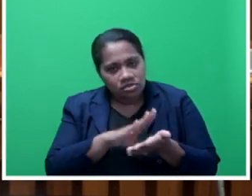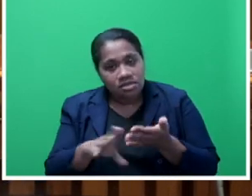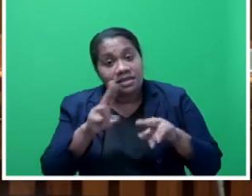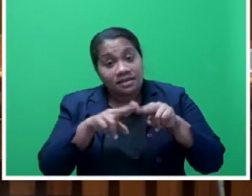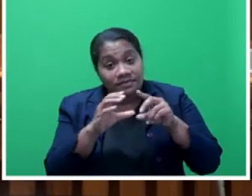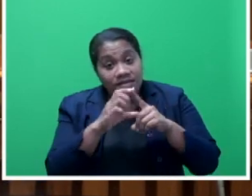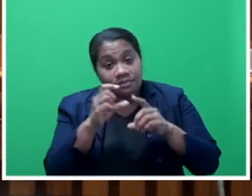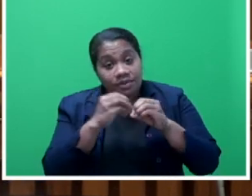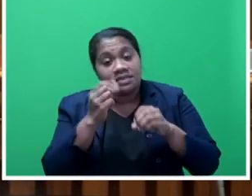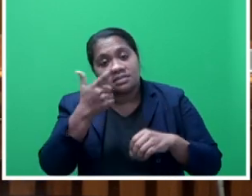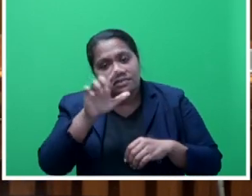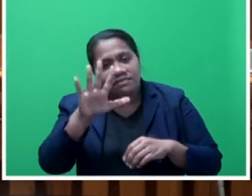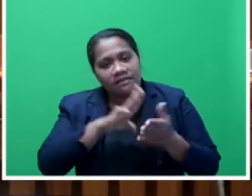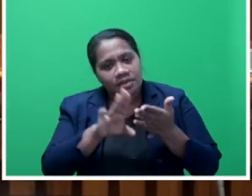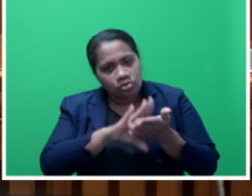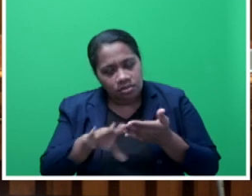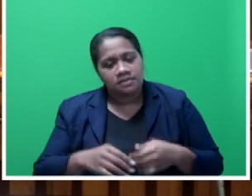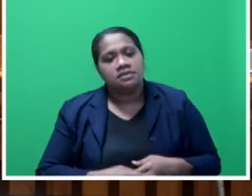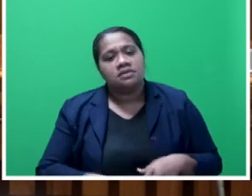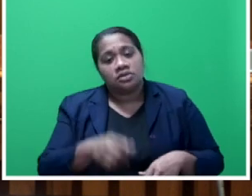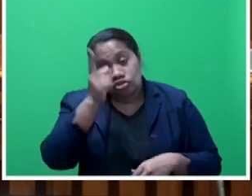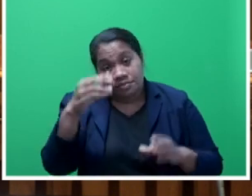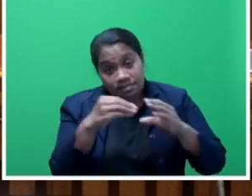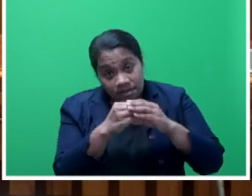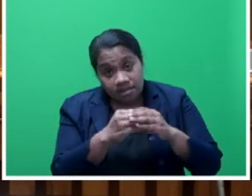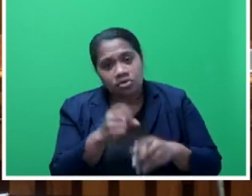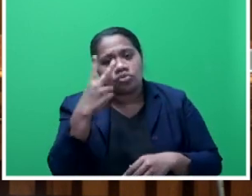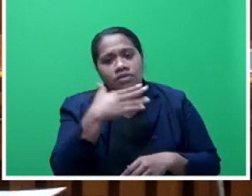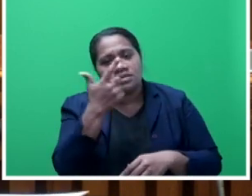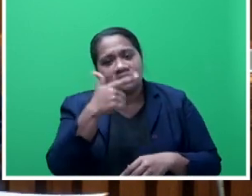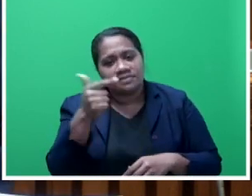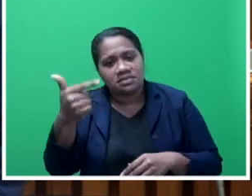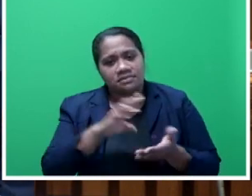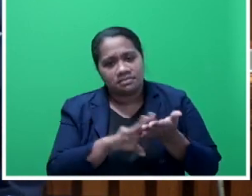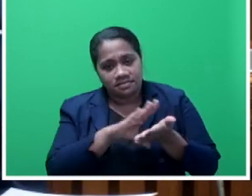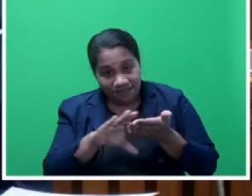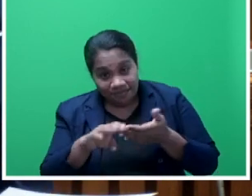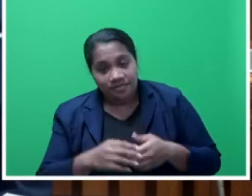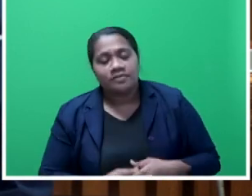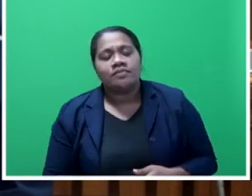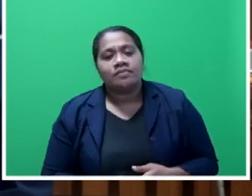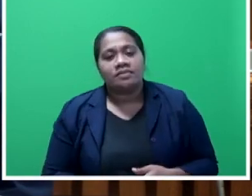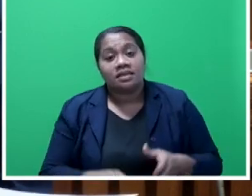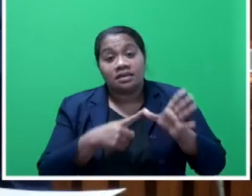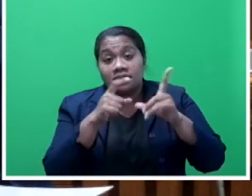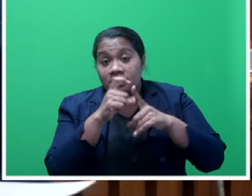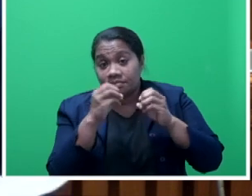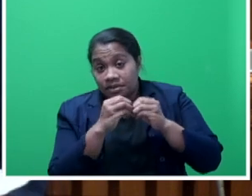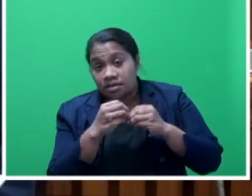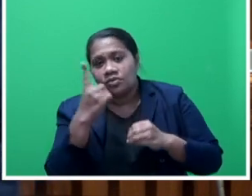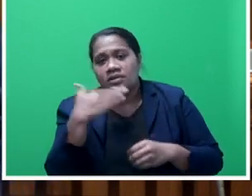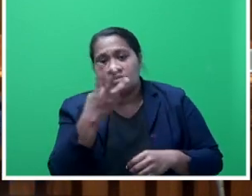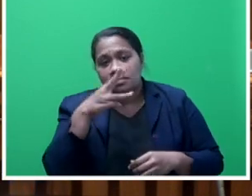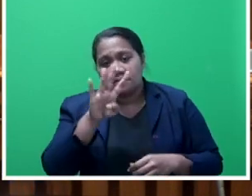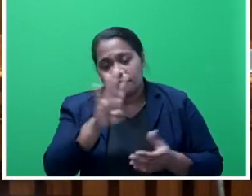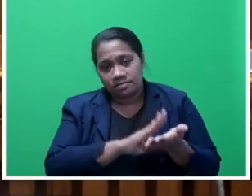FDB, $75 million. The German banks, $277 million. ADB,